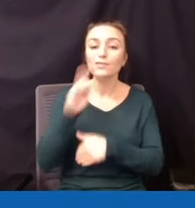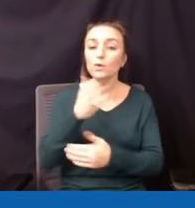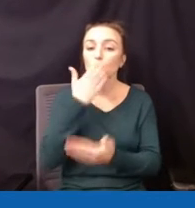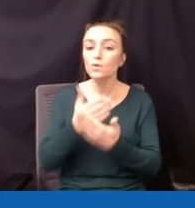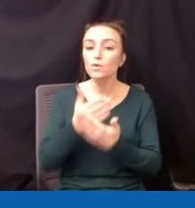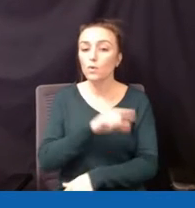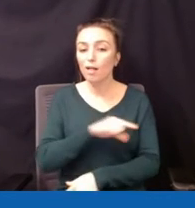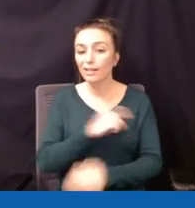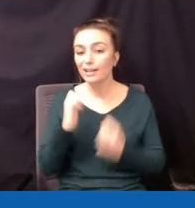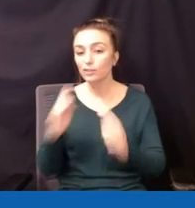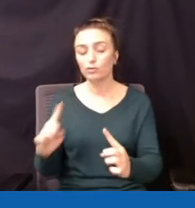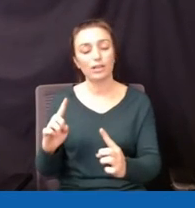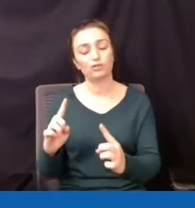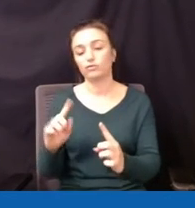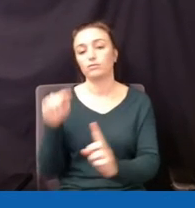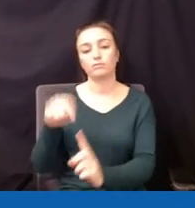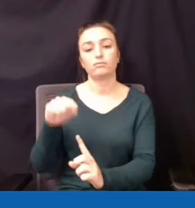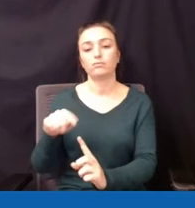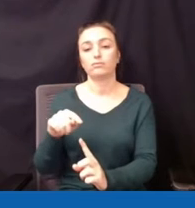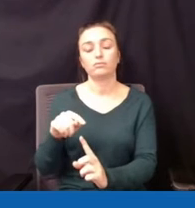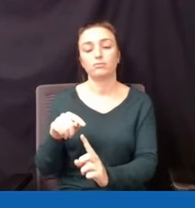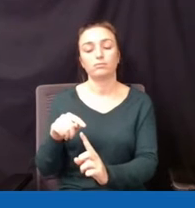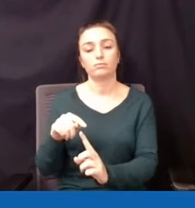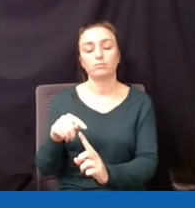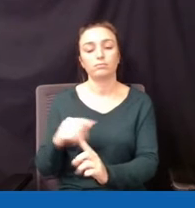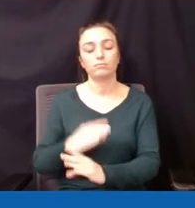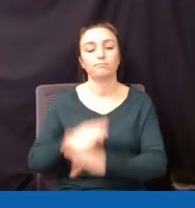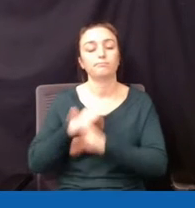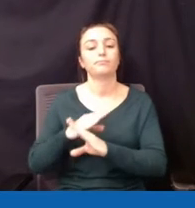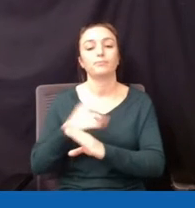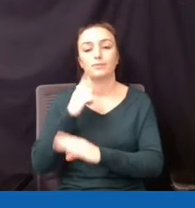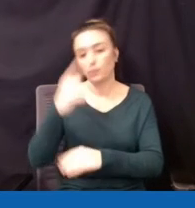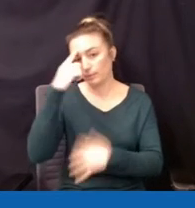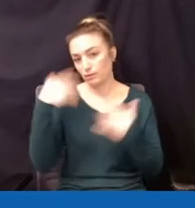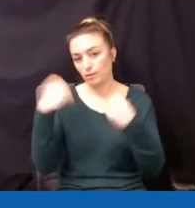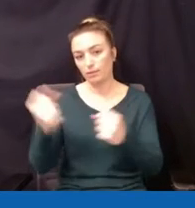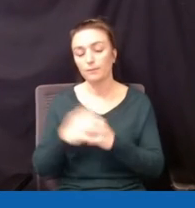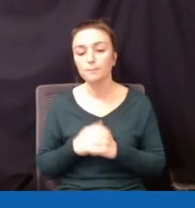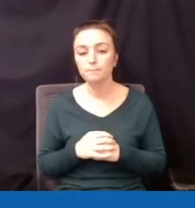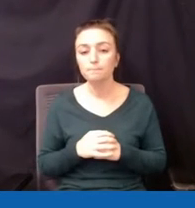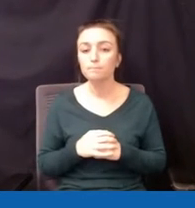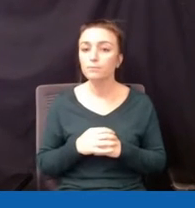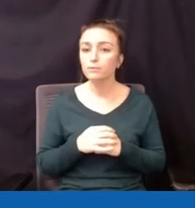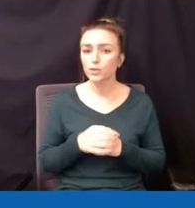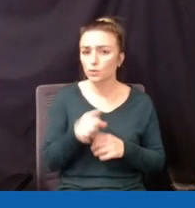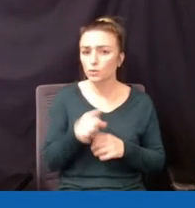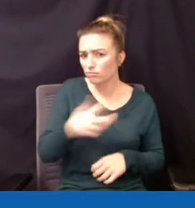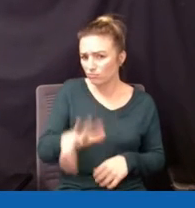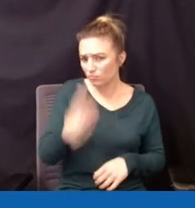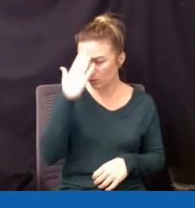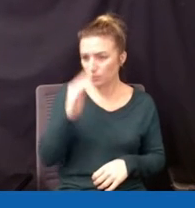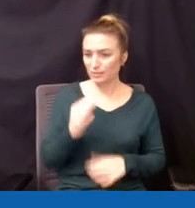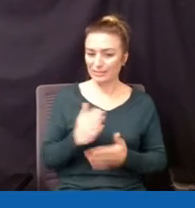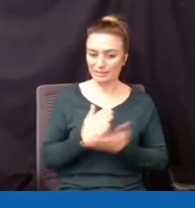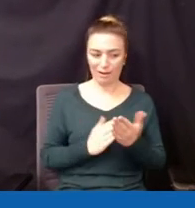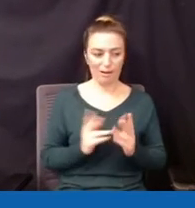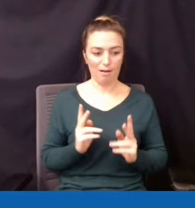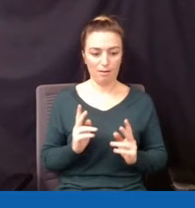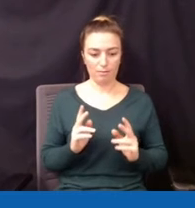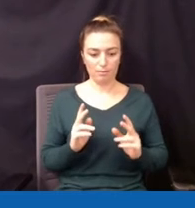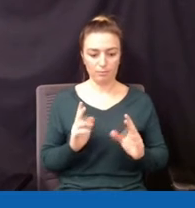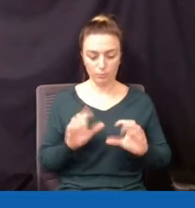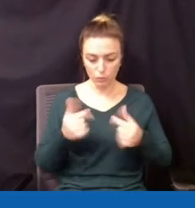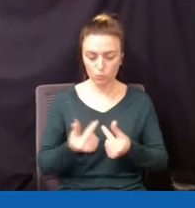of the most protective factors for mental health. And again, it goes without saying that vulnerable disadvantaged groups in the population have